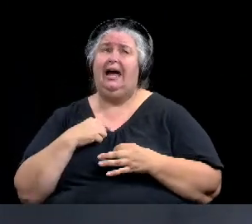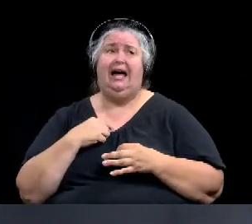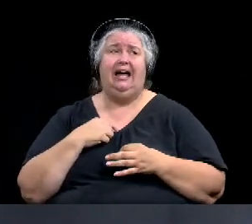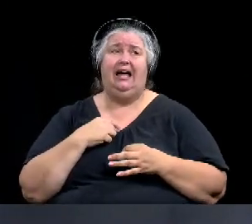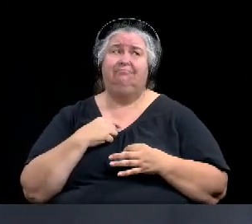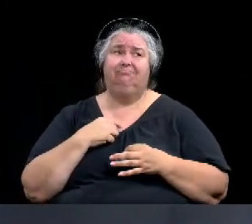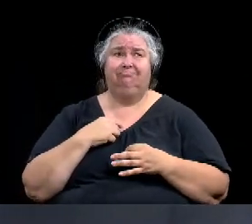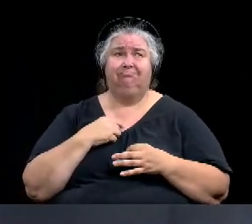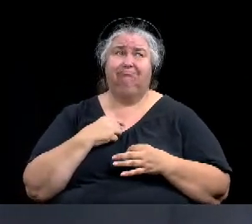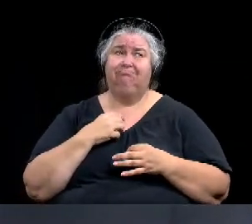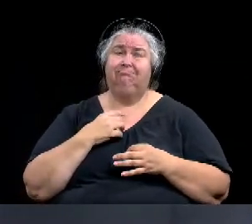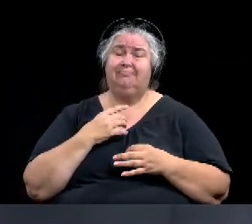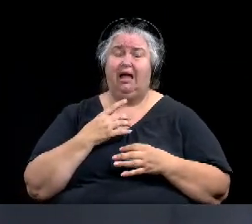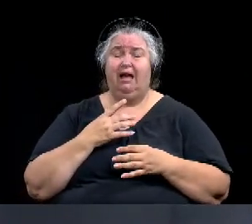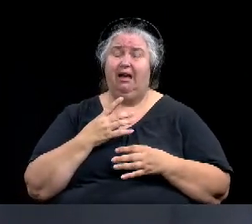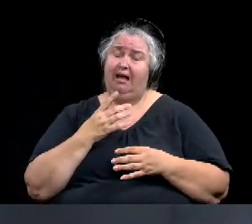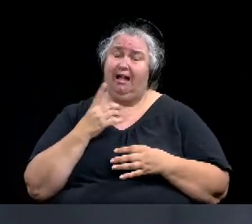opinion,